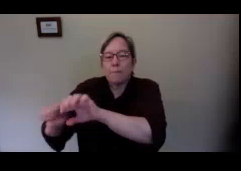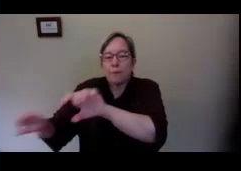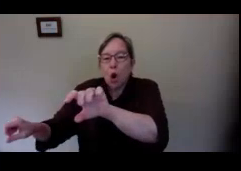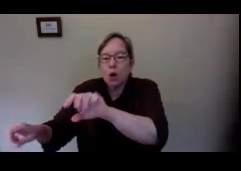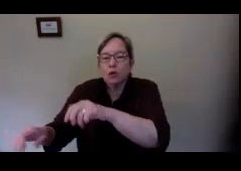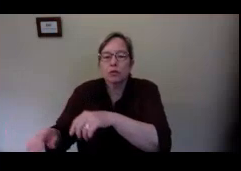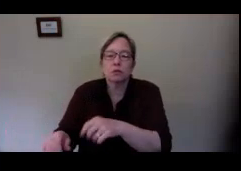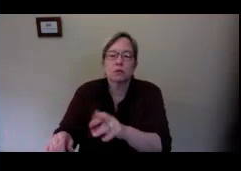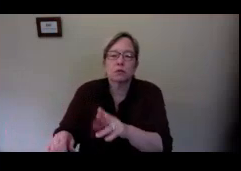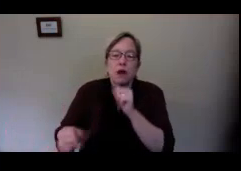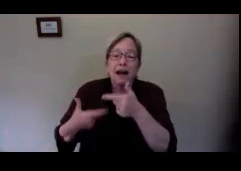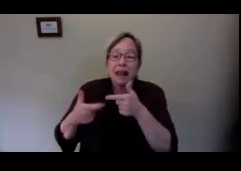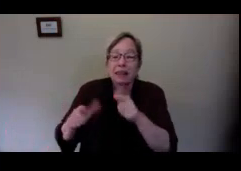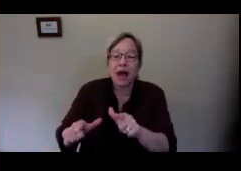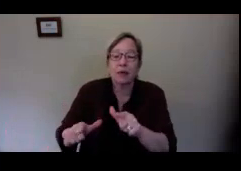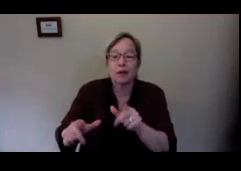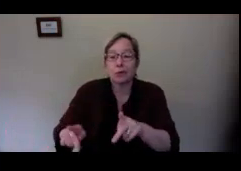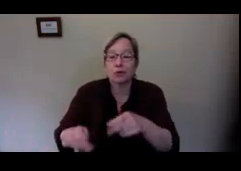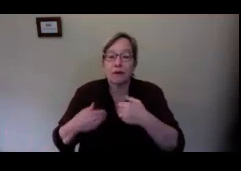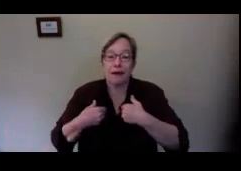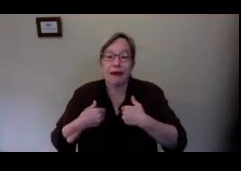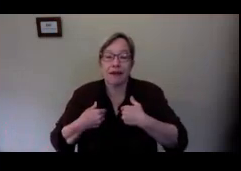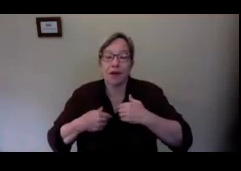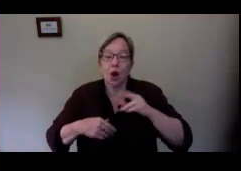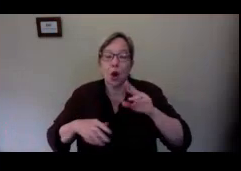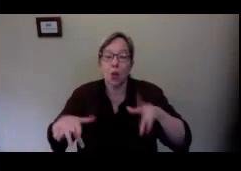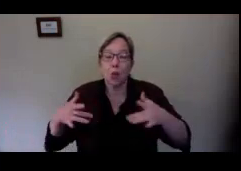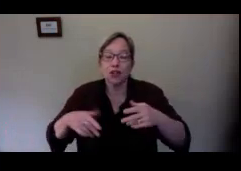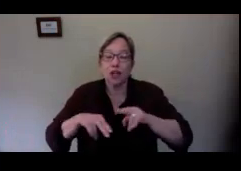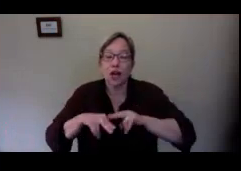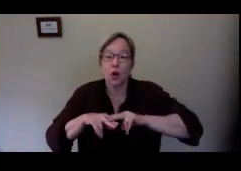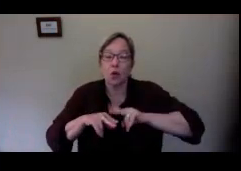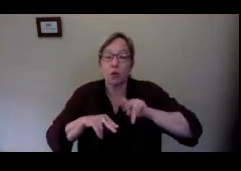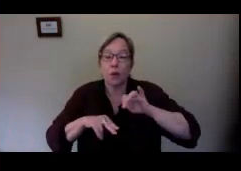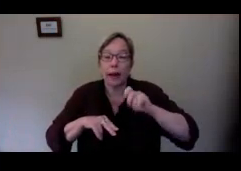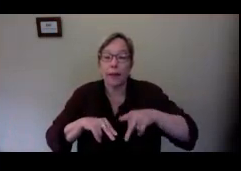a wheelchair ramp constructed. So next slide.